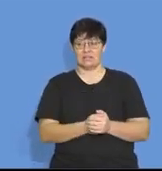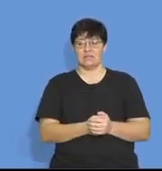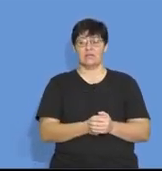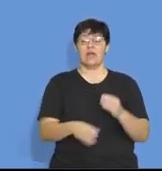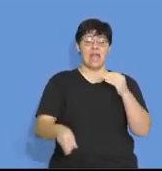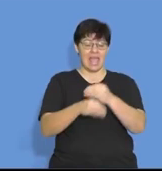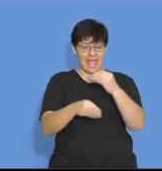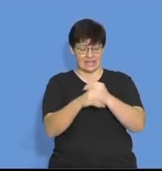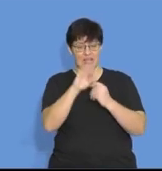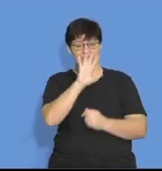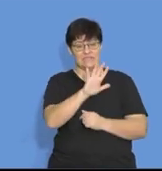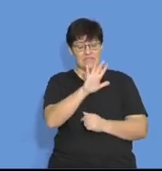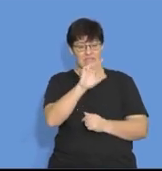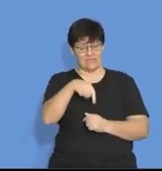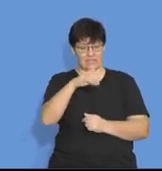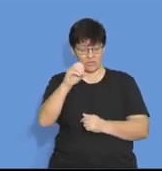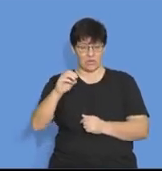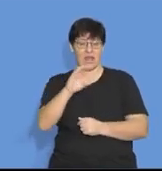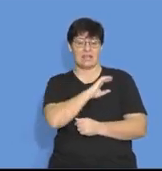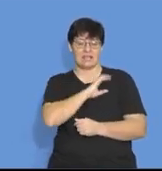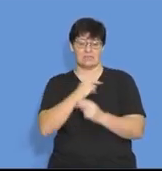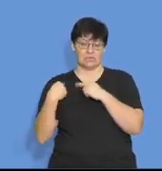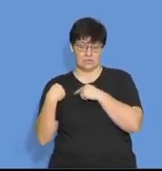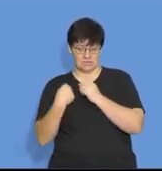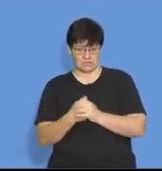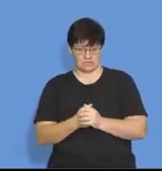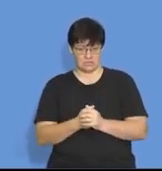my customs duties to it. All of these